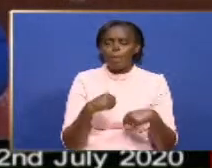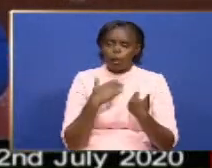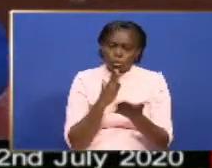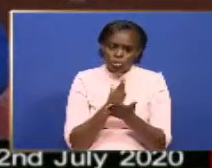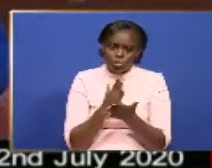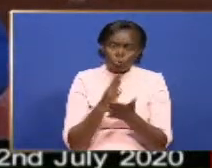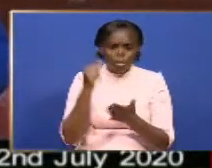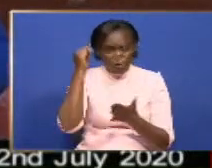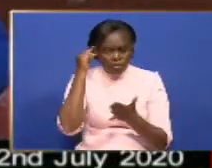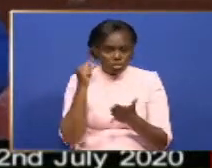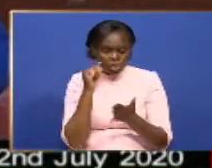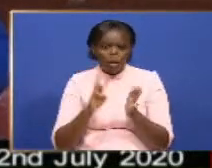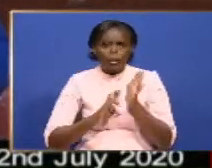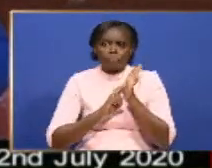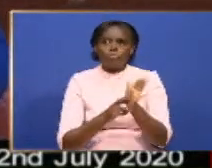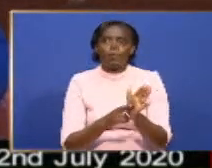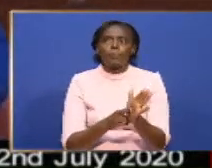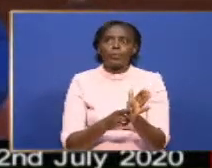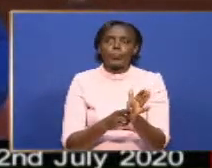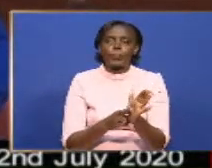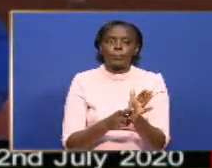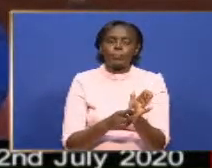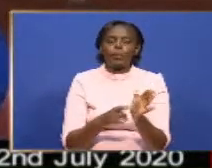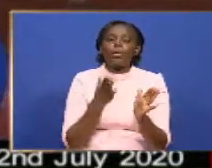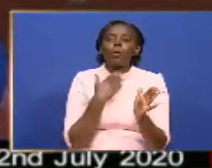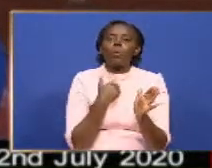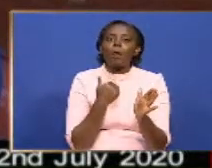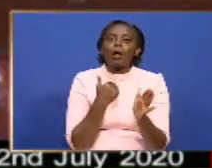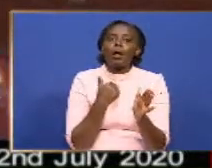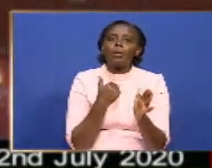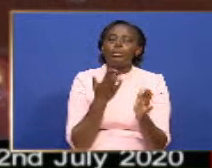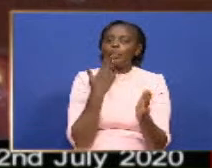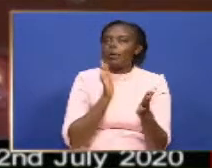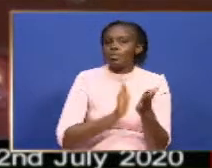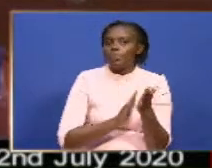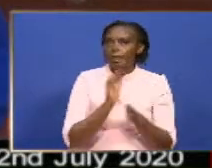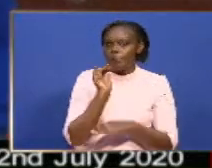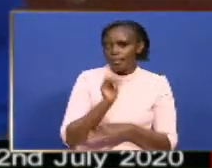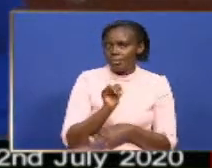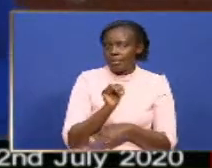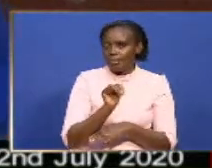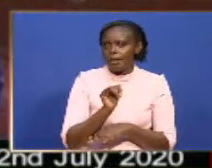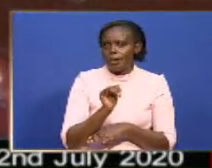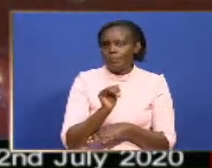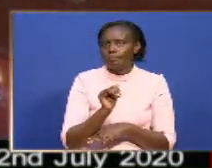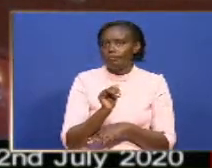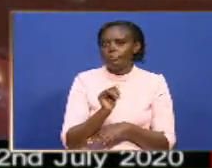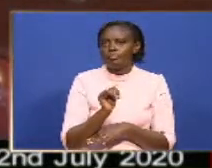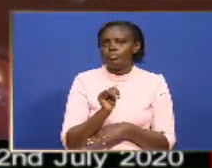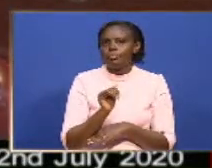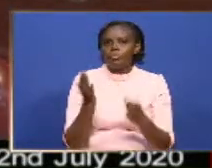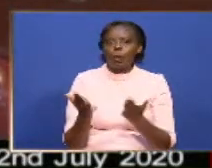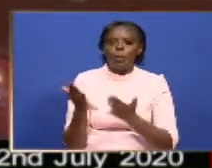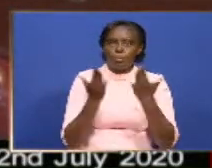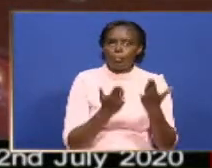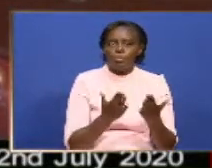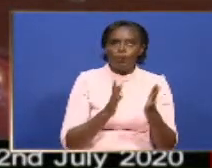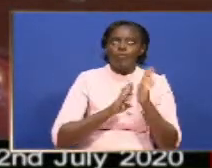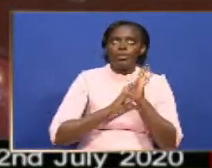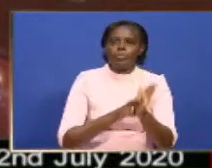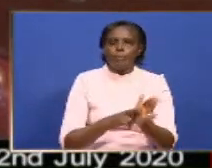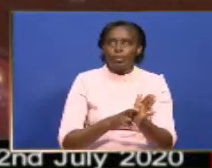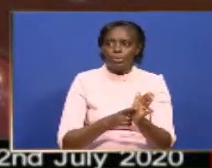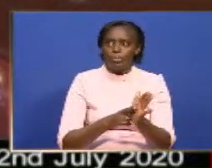gender representation. So I would want to suggest that, like the old law, that we provide